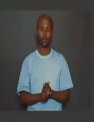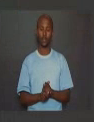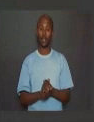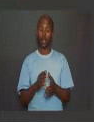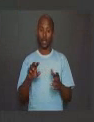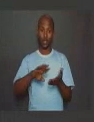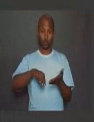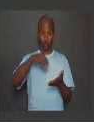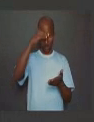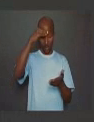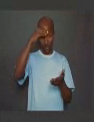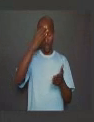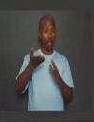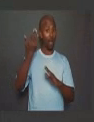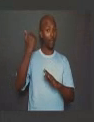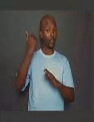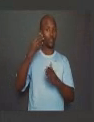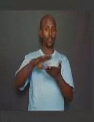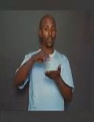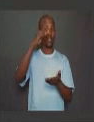As we learned in our last lesson,